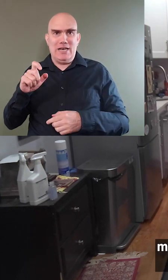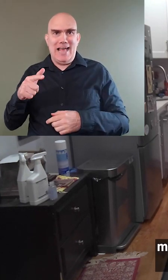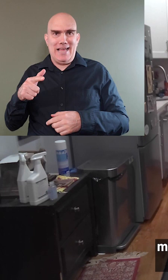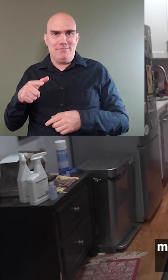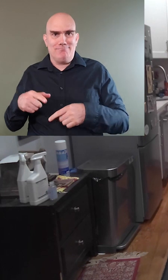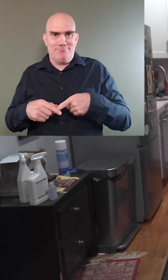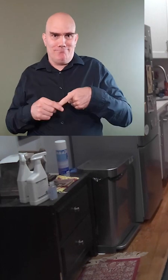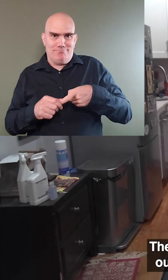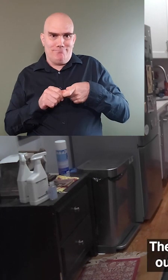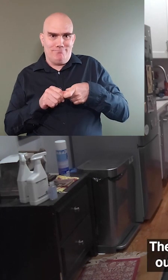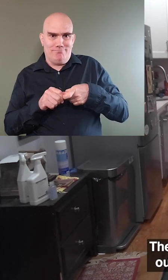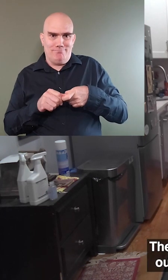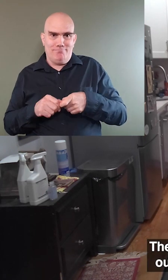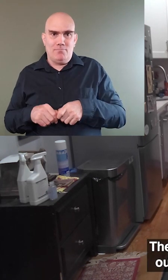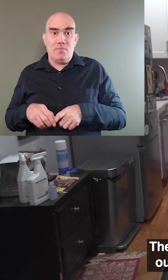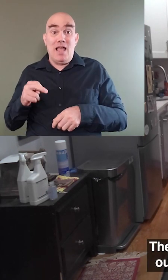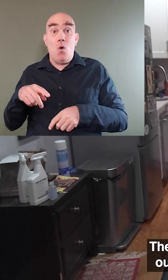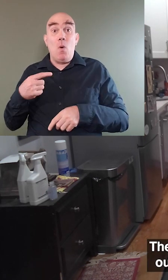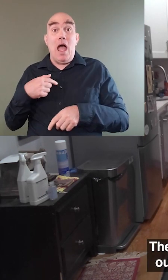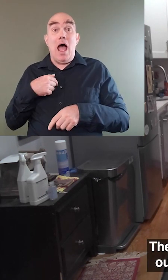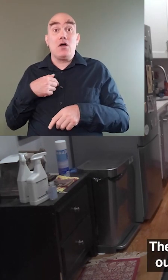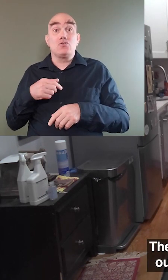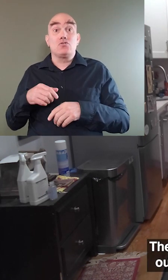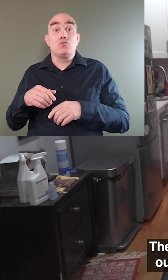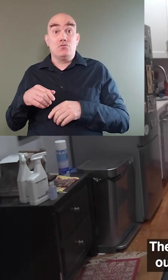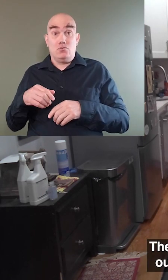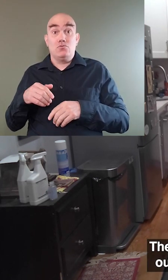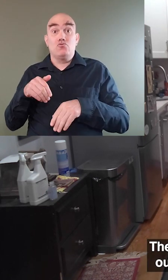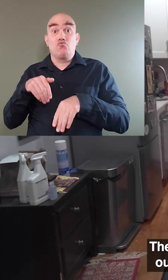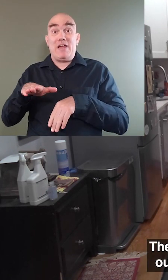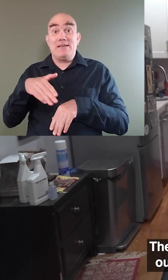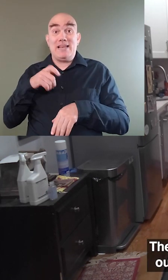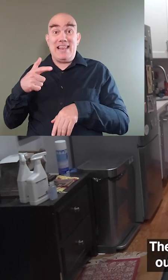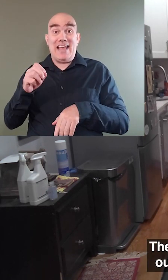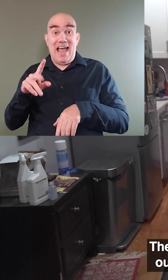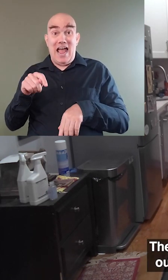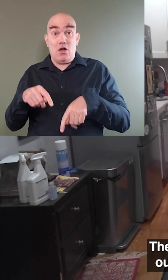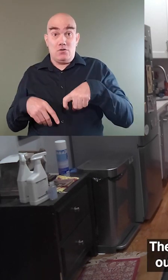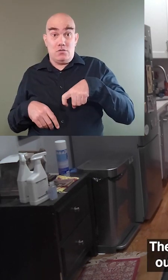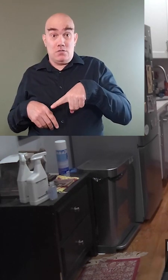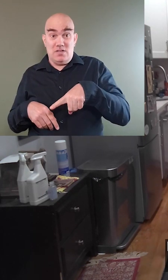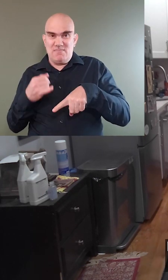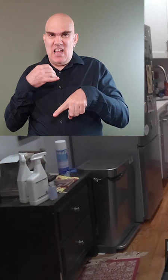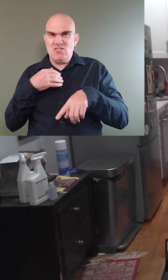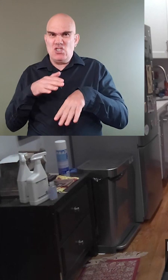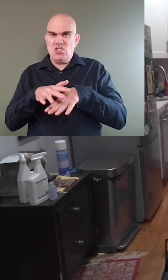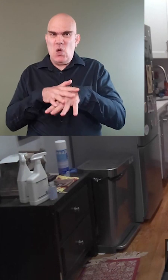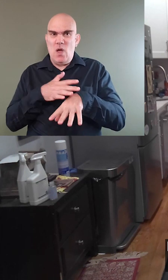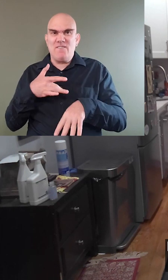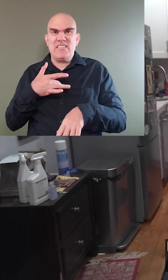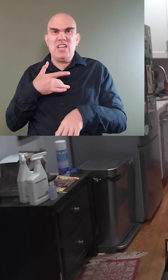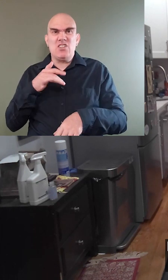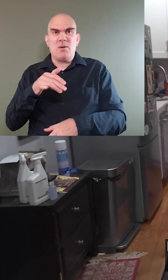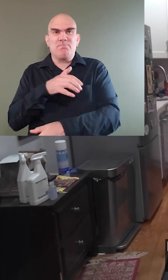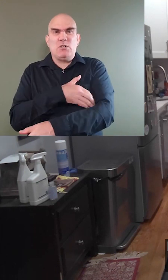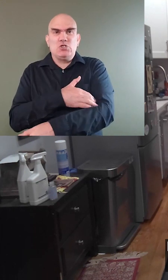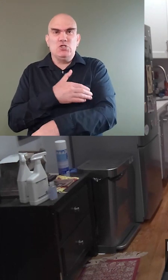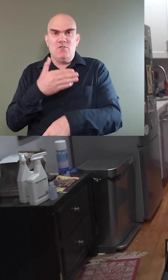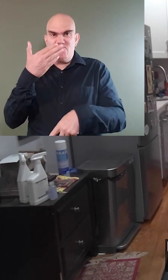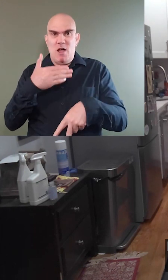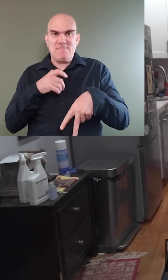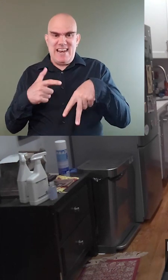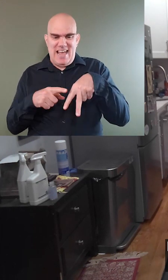leg. Then when I straighten my leg out, especially if I go slowly, I know that's the muscle